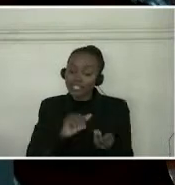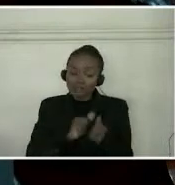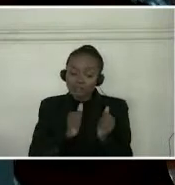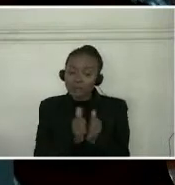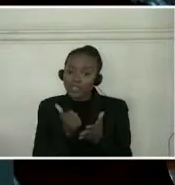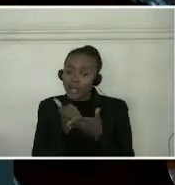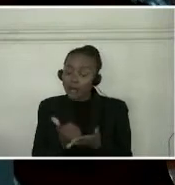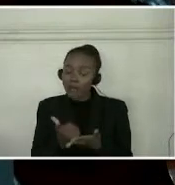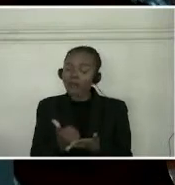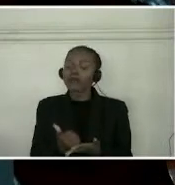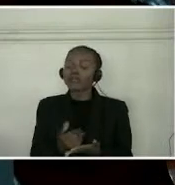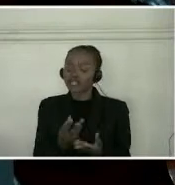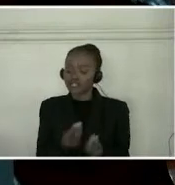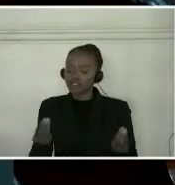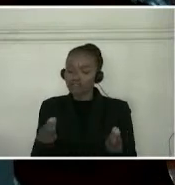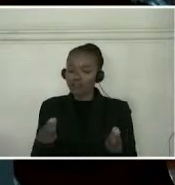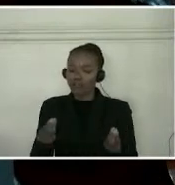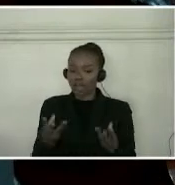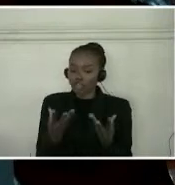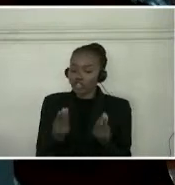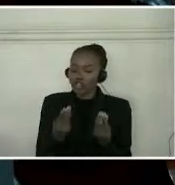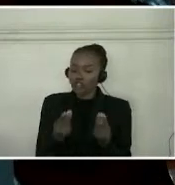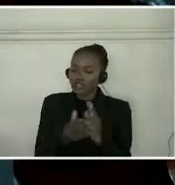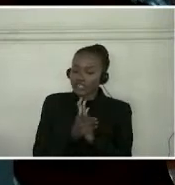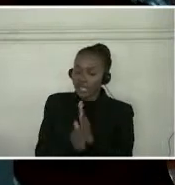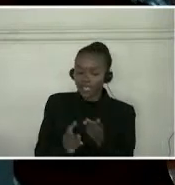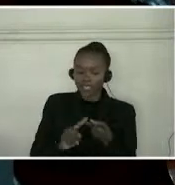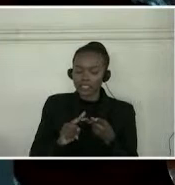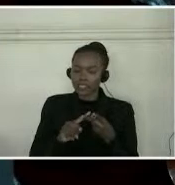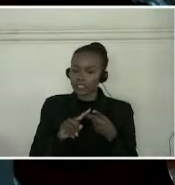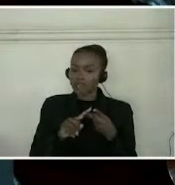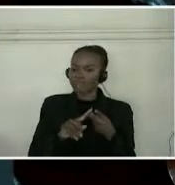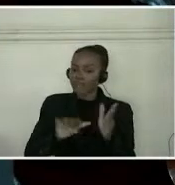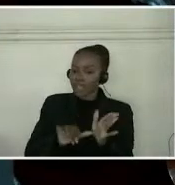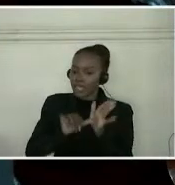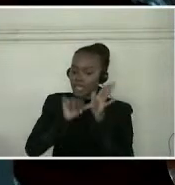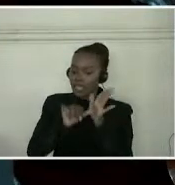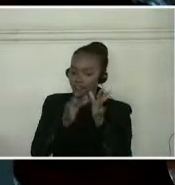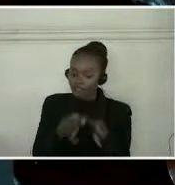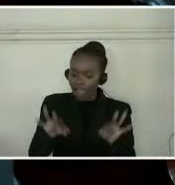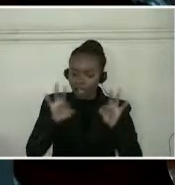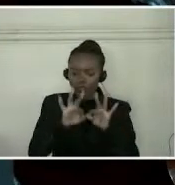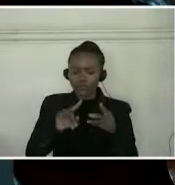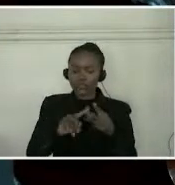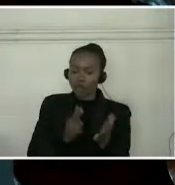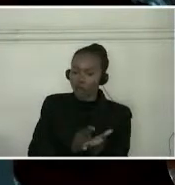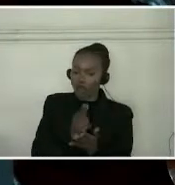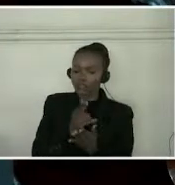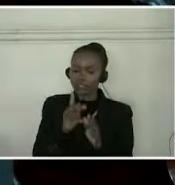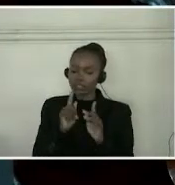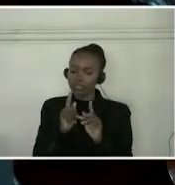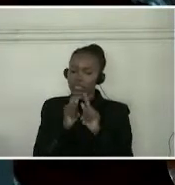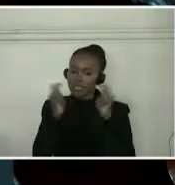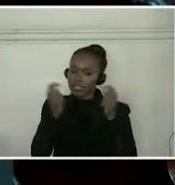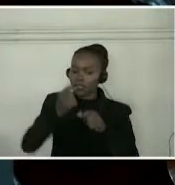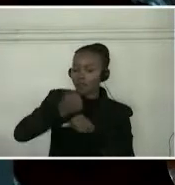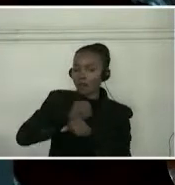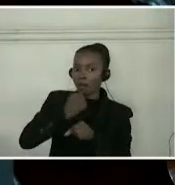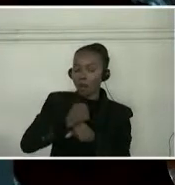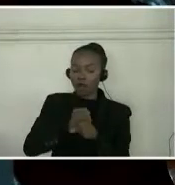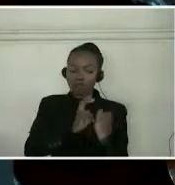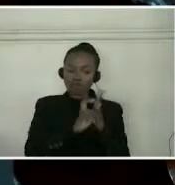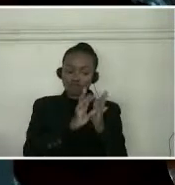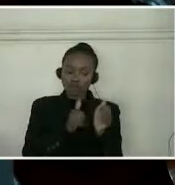helps them learn soft skills such as the importance of key values honesty teamwork fair play adherence to the rules and